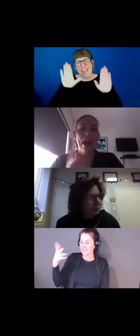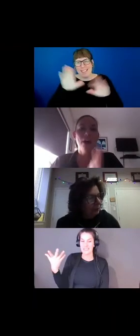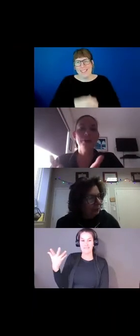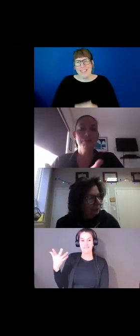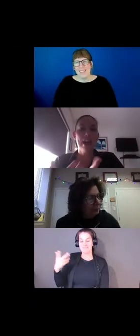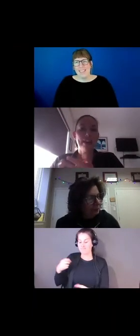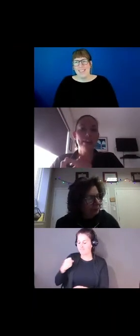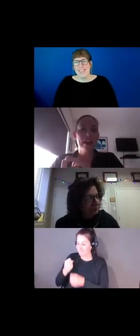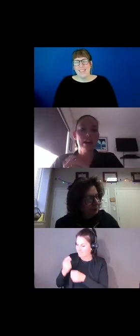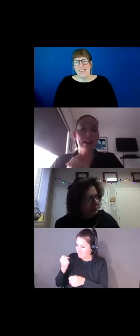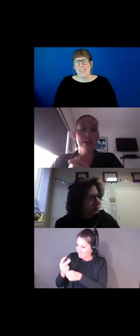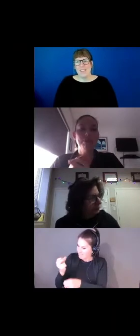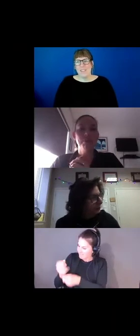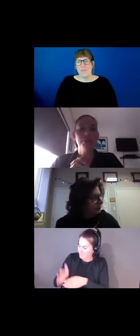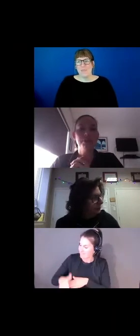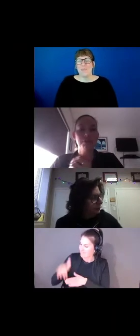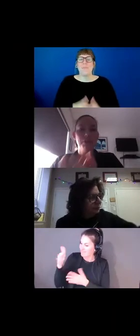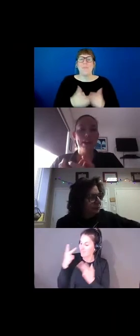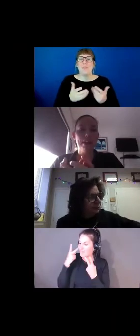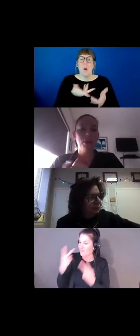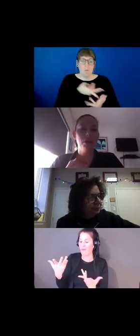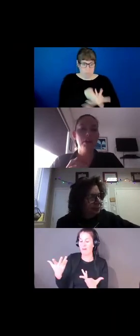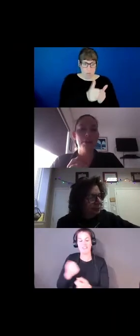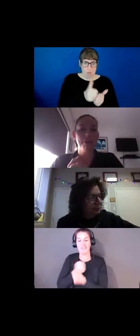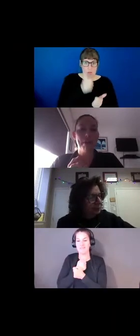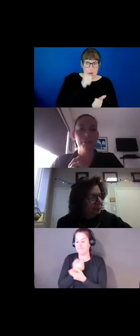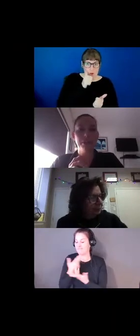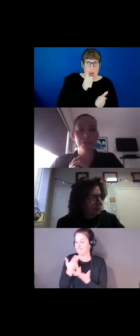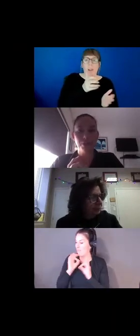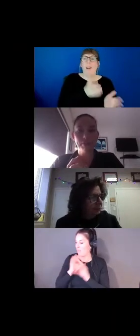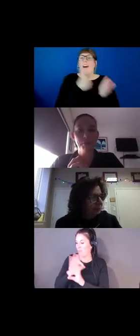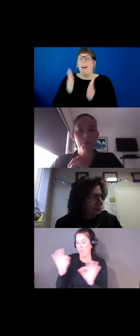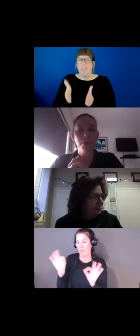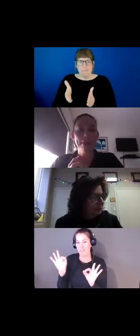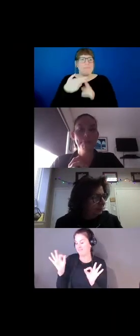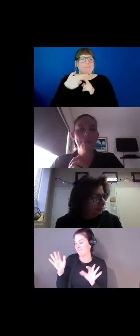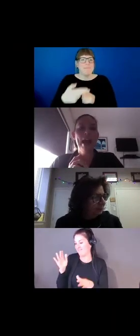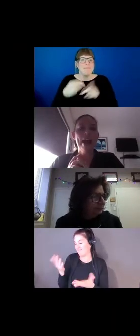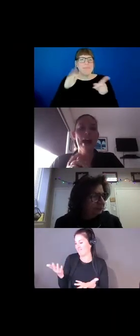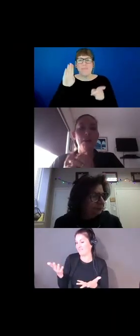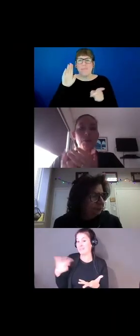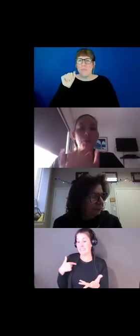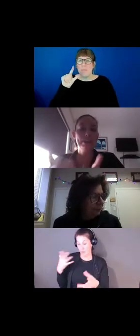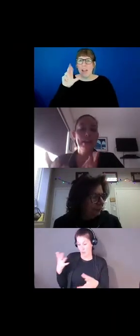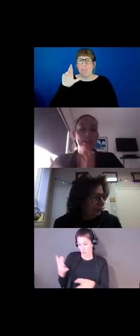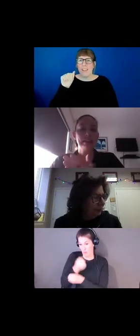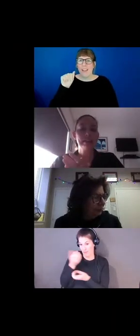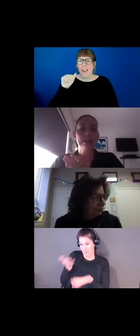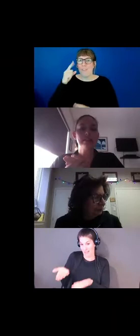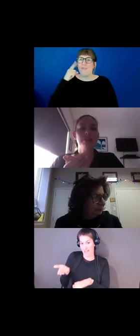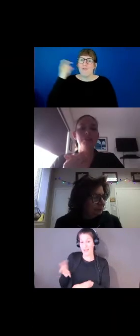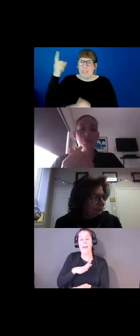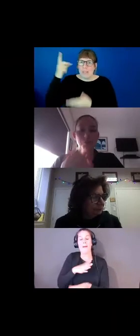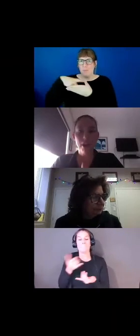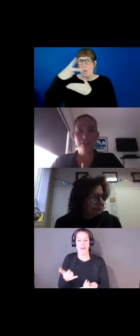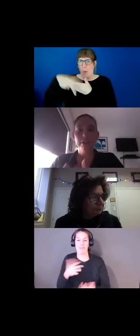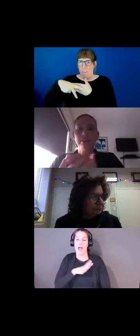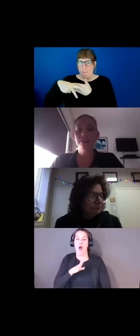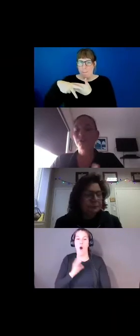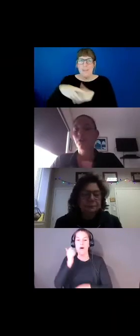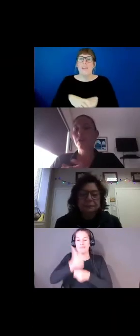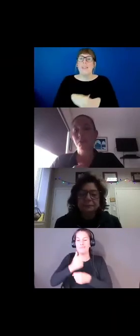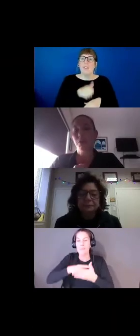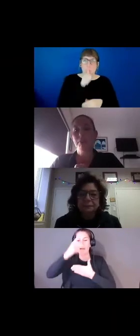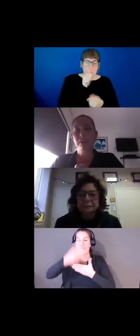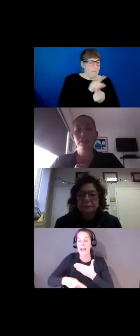so out of that came the birth of what we now call our Ballerina Dreams program. With that success of those private